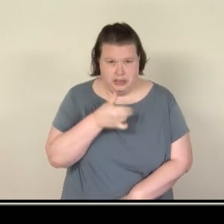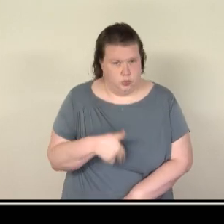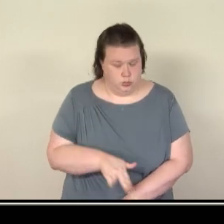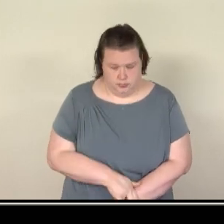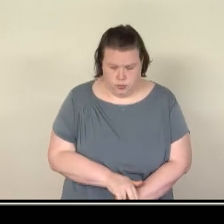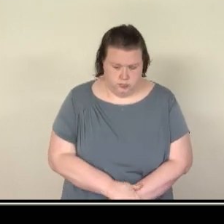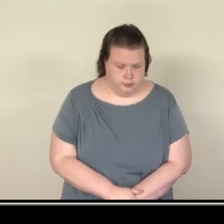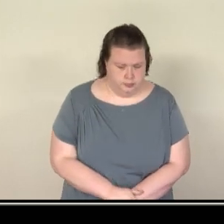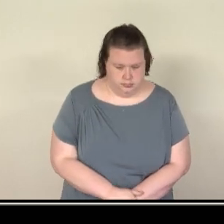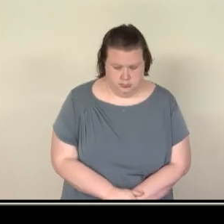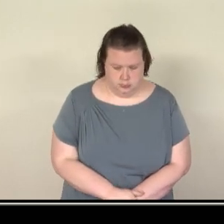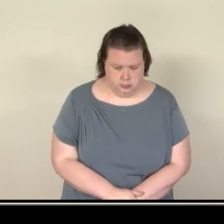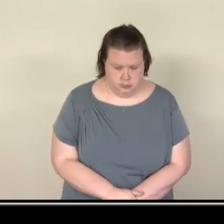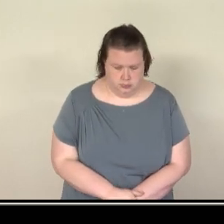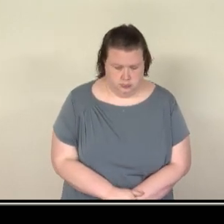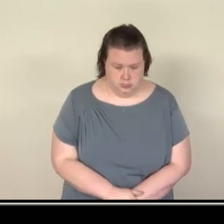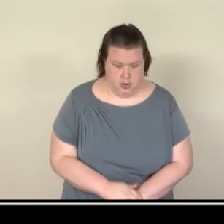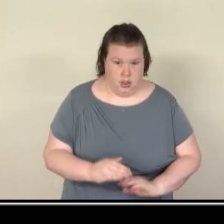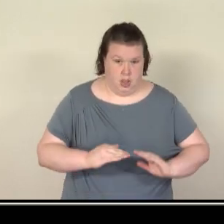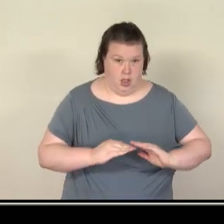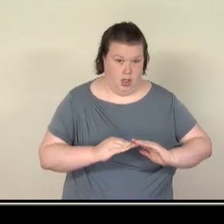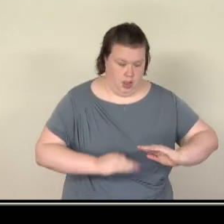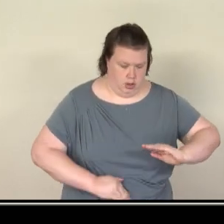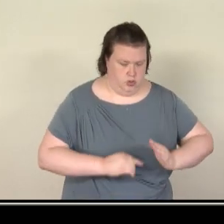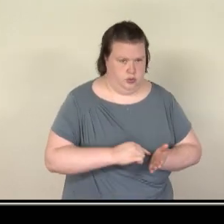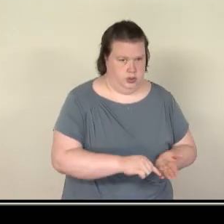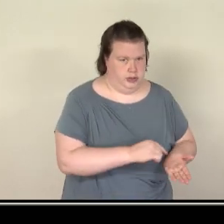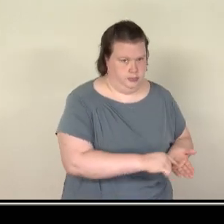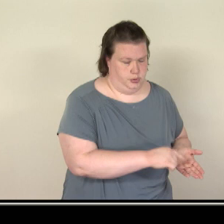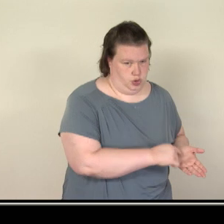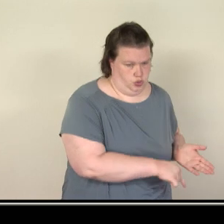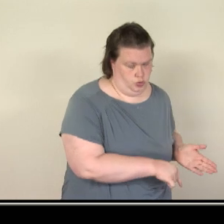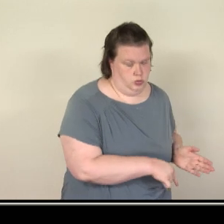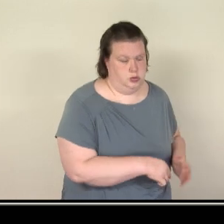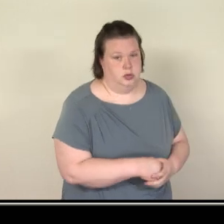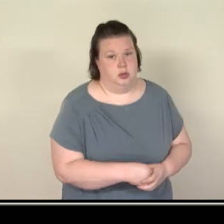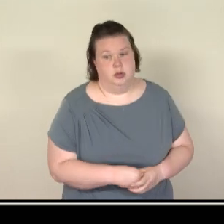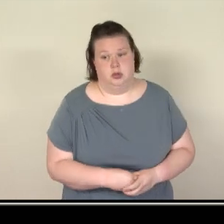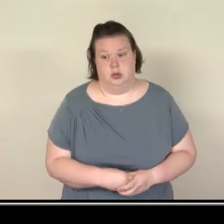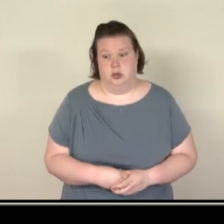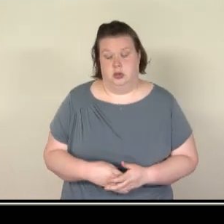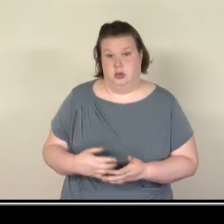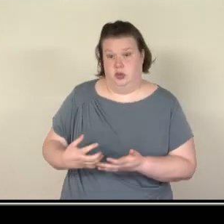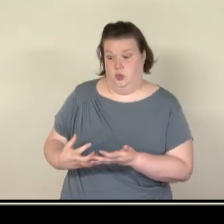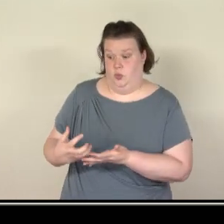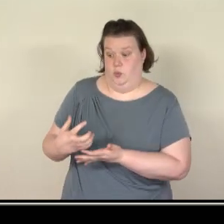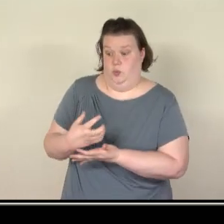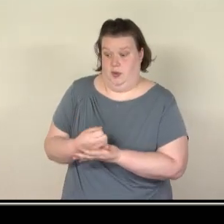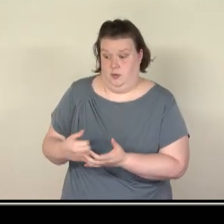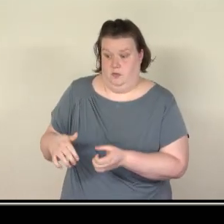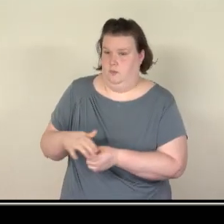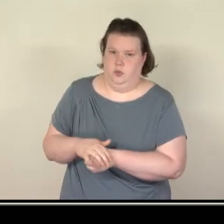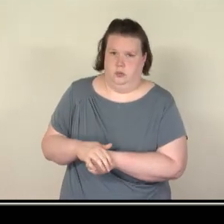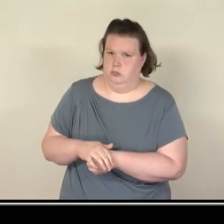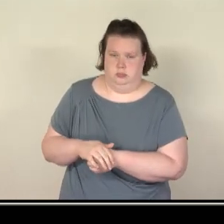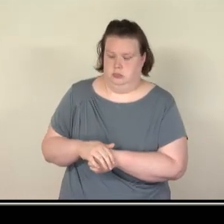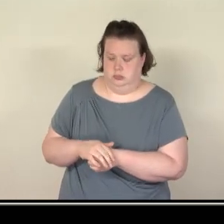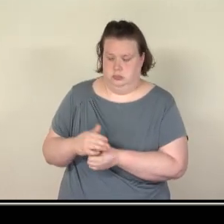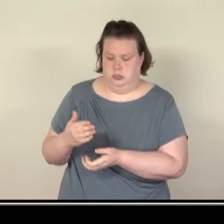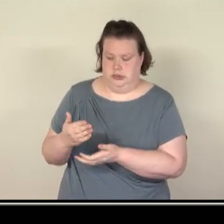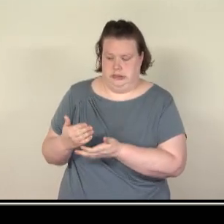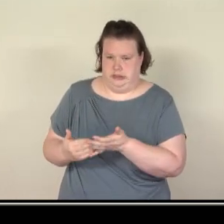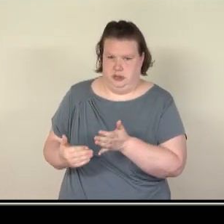We do have a lot of under expenditures in this budget. We are also short on some revenues. So we kind of talked about that with